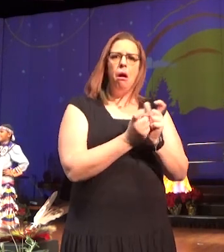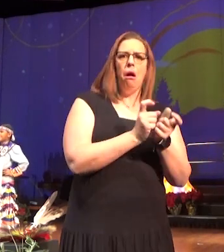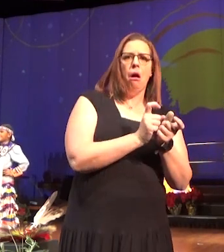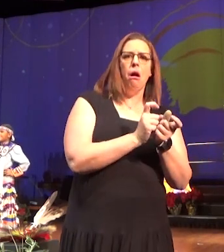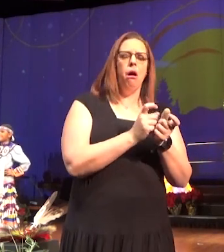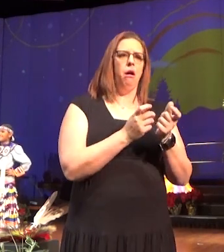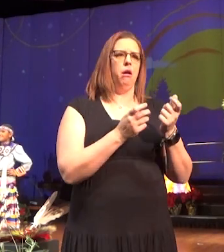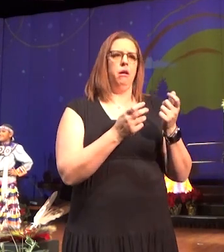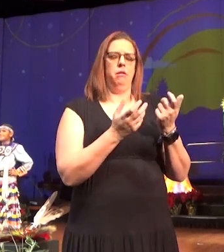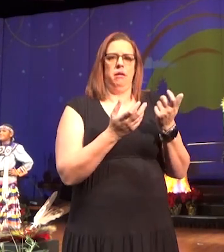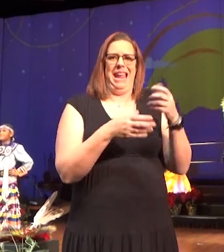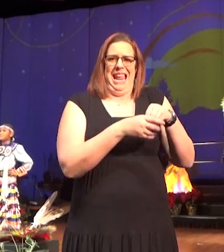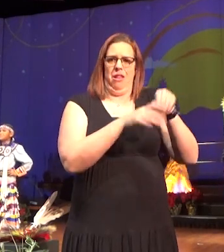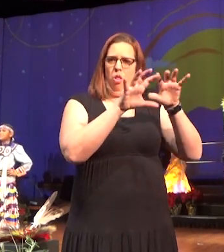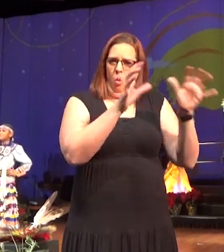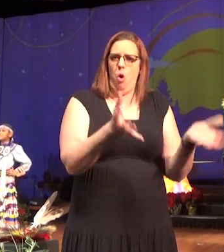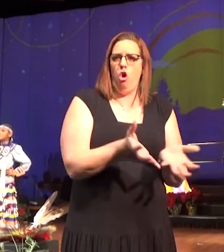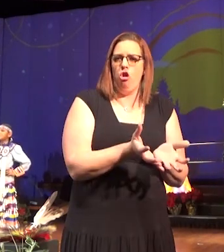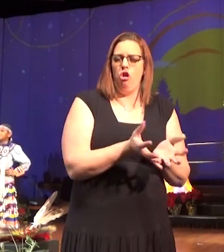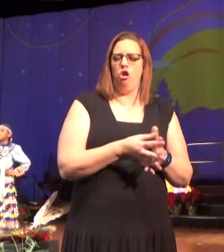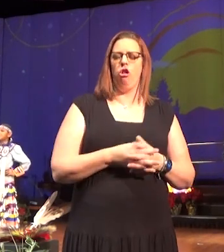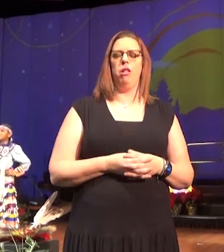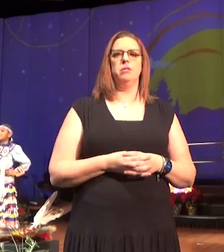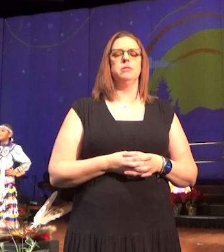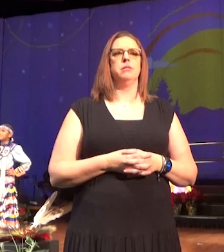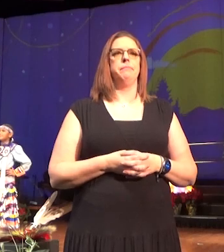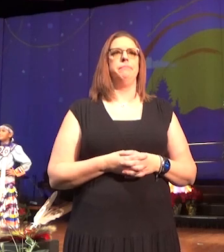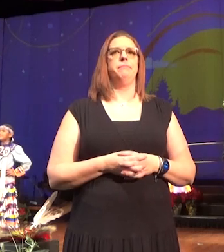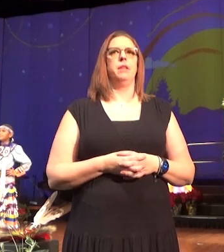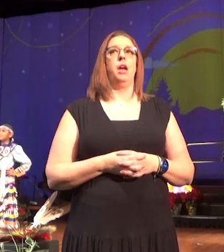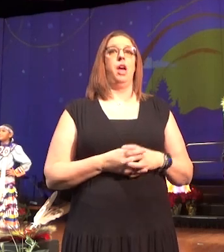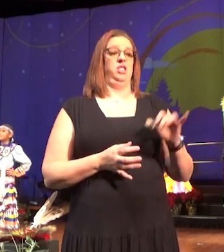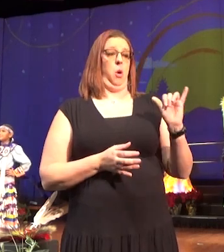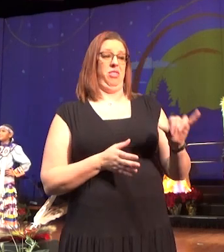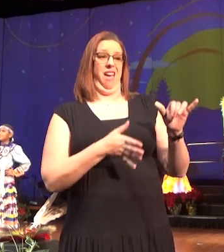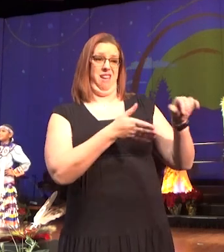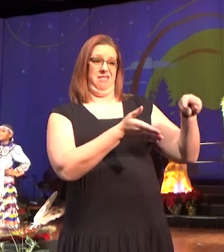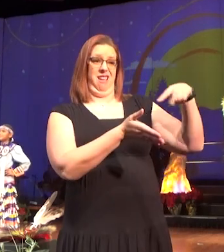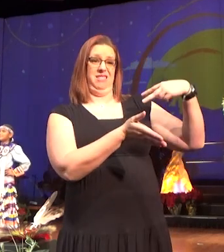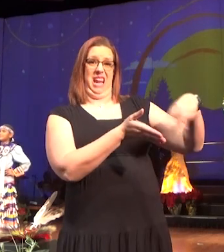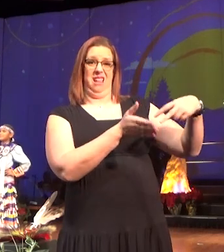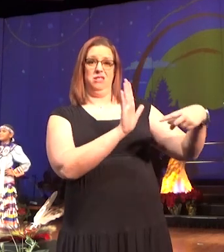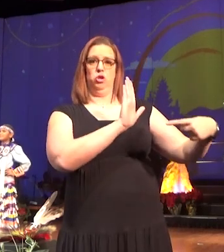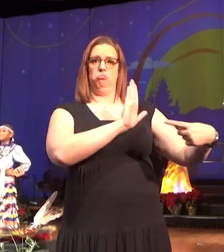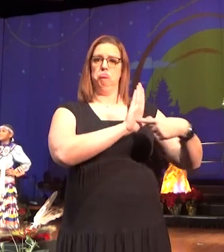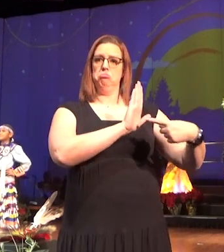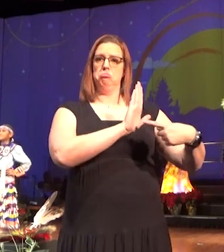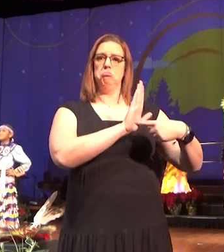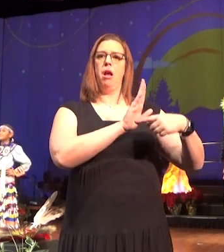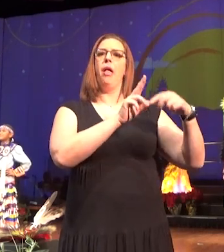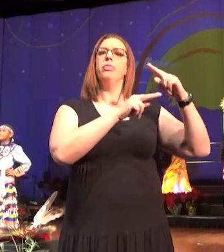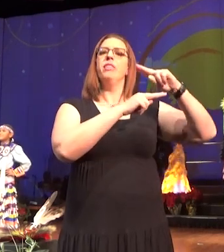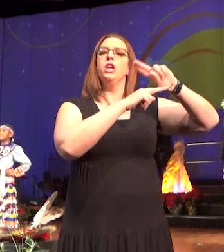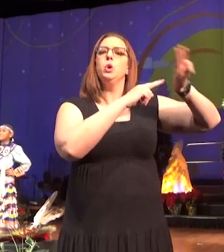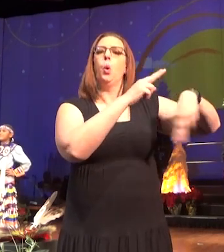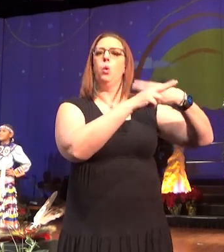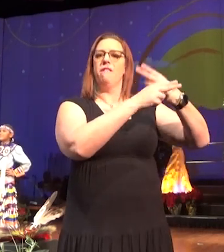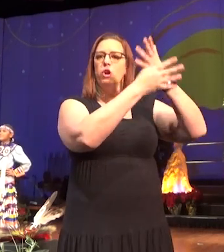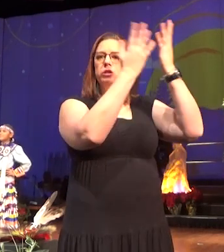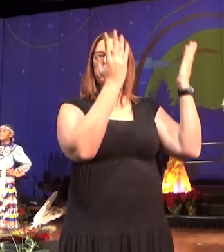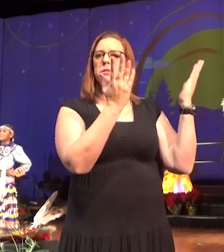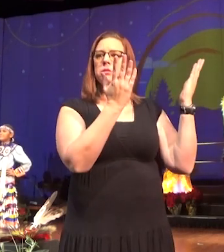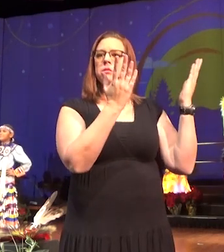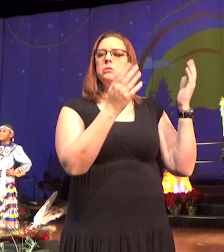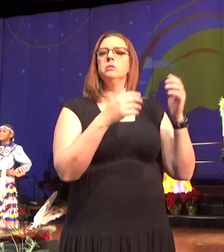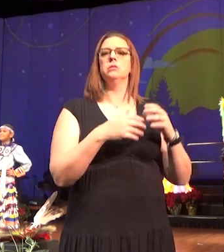this world as a young lady. And that in this way of dance, she represents the universe. And